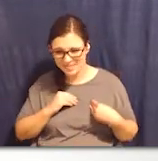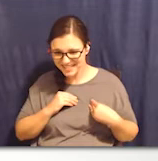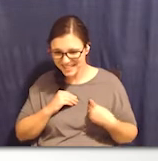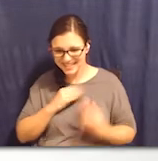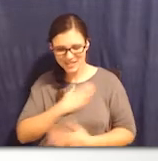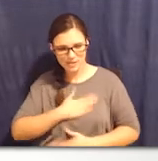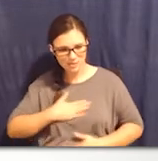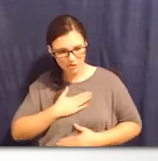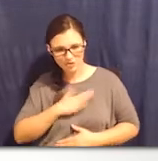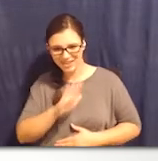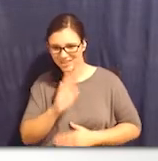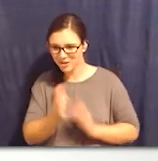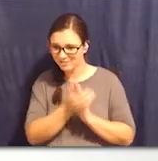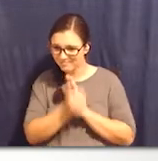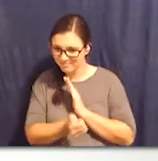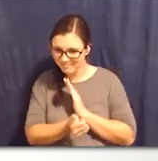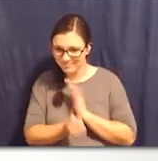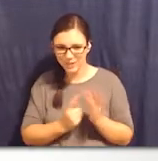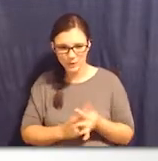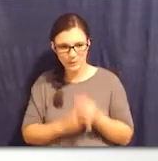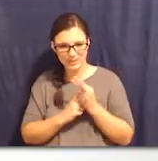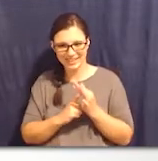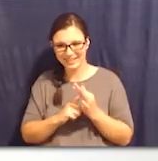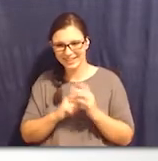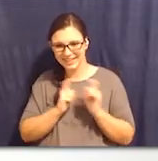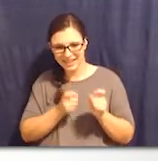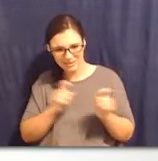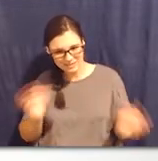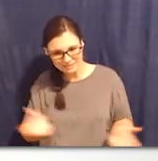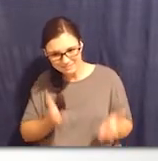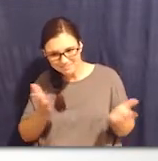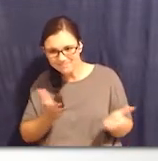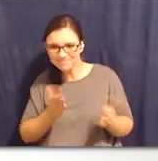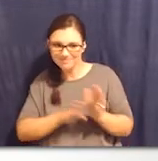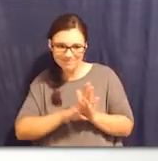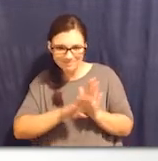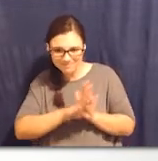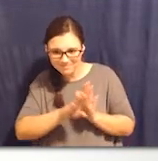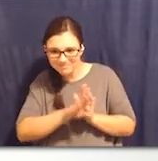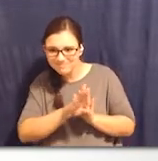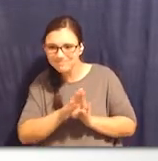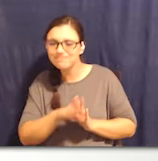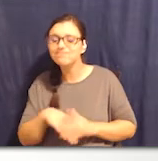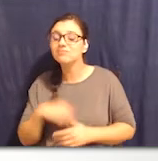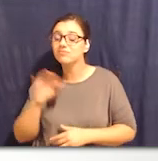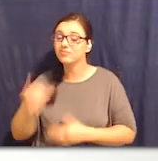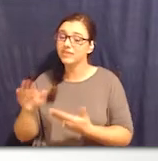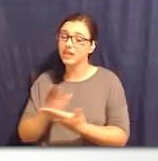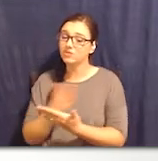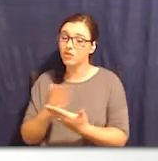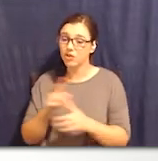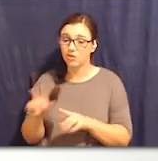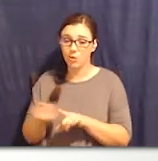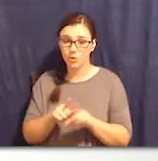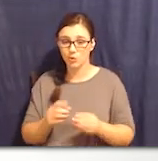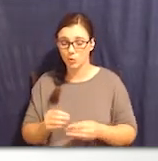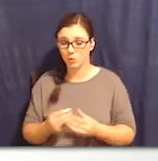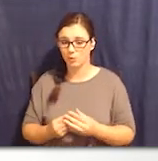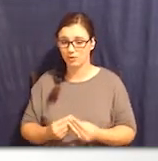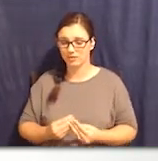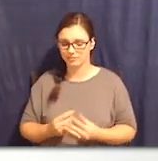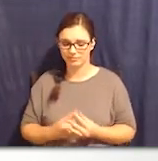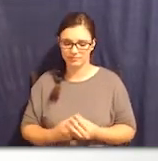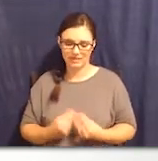loved, accepted, appreciated, and their unique gifts are nurtured.